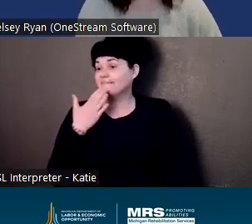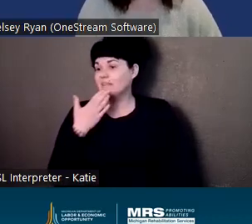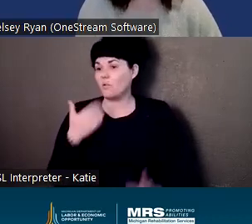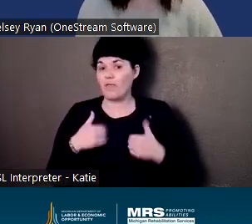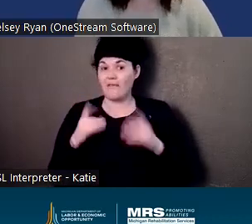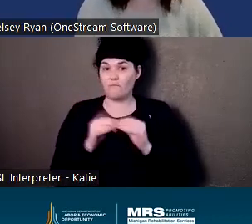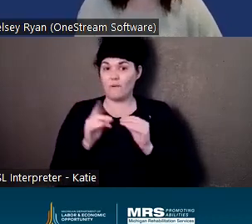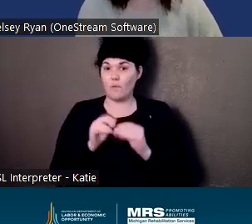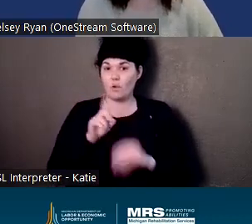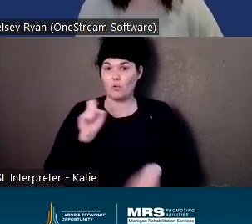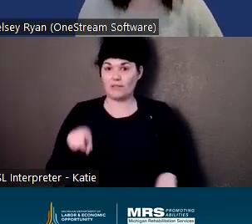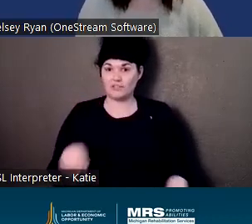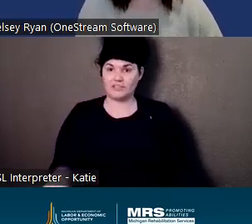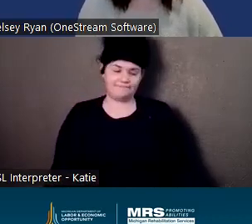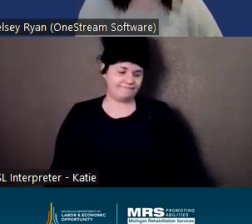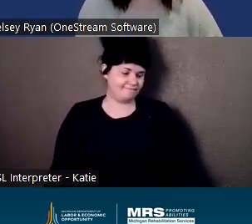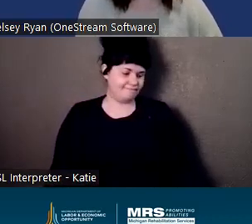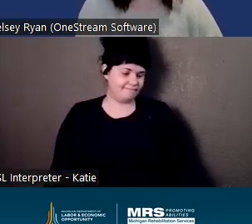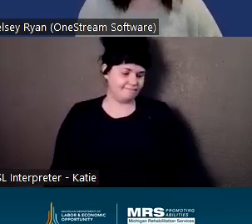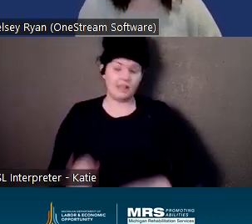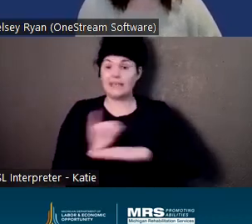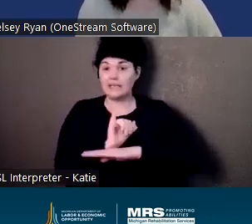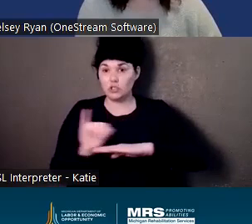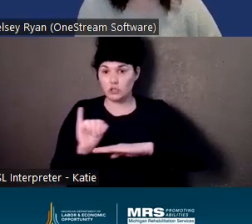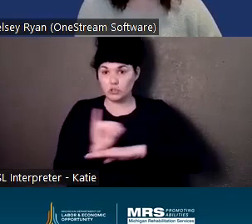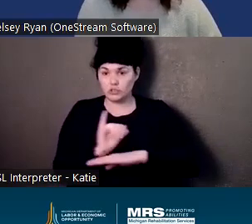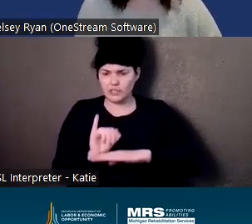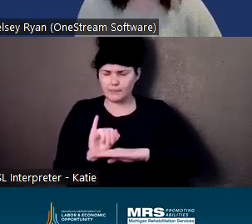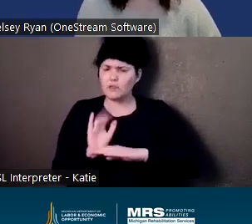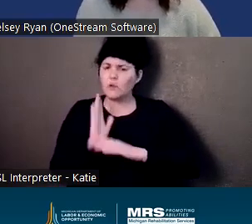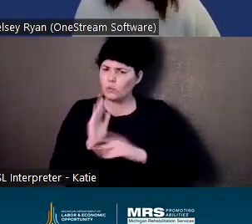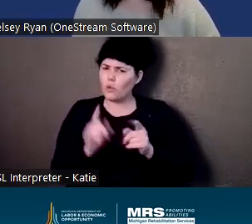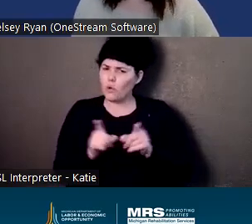more question. Are internships also posted on the Career